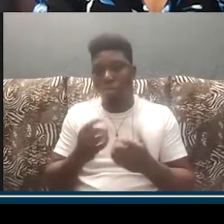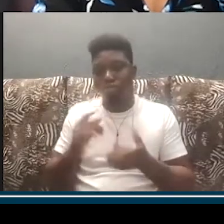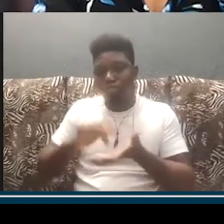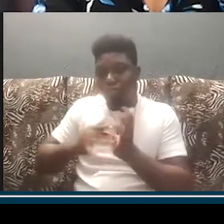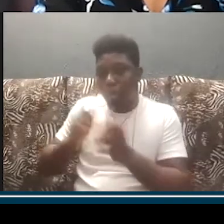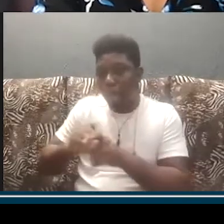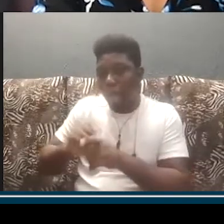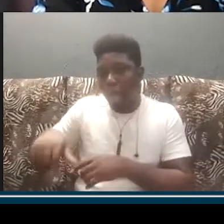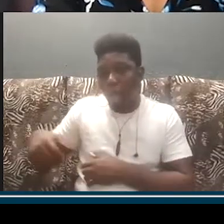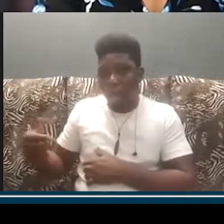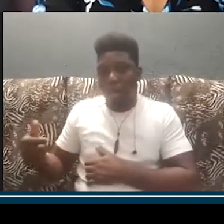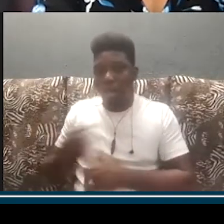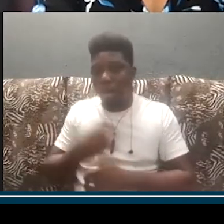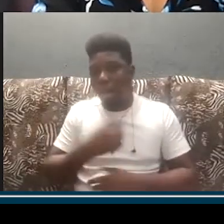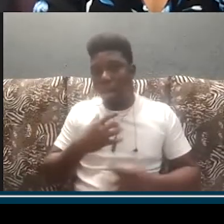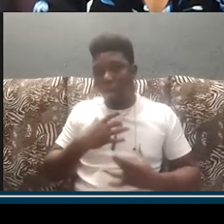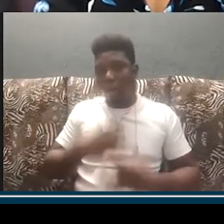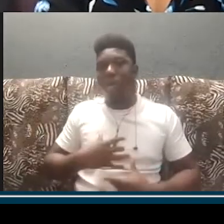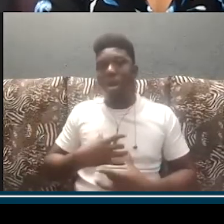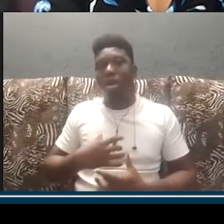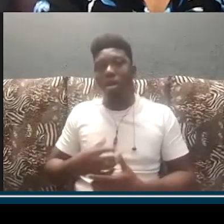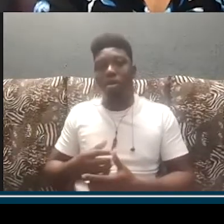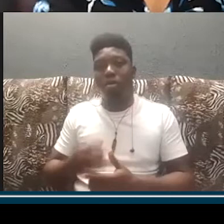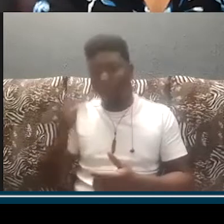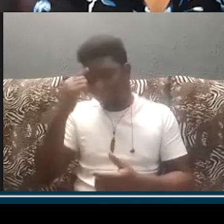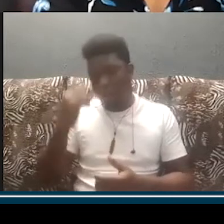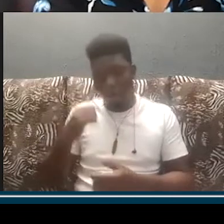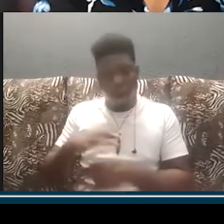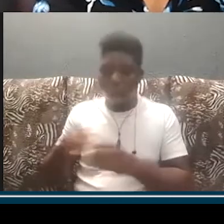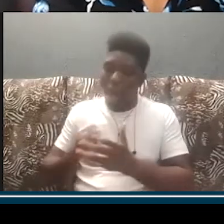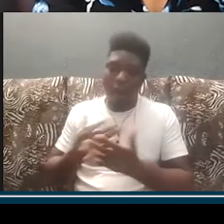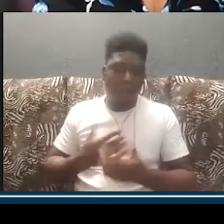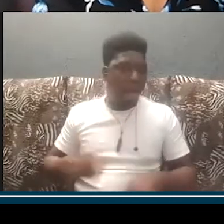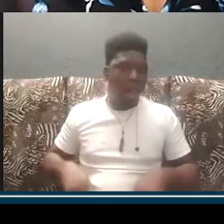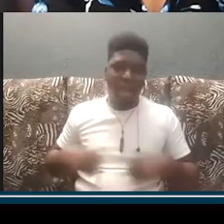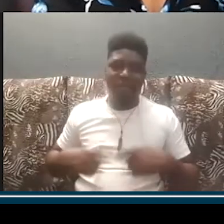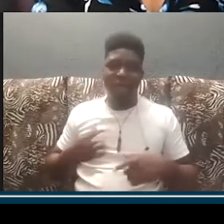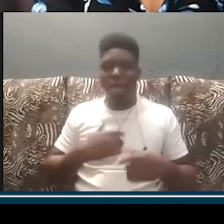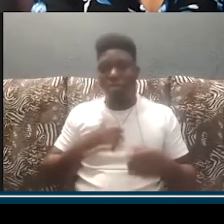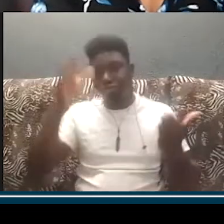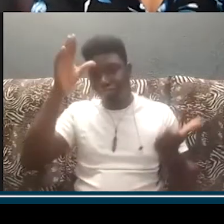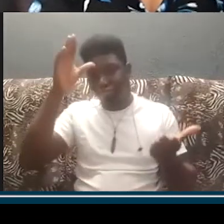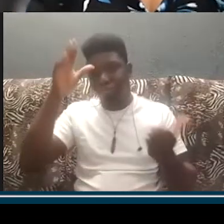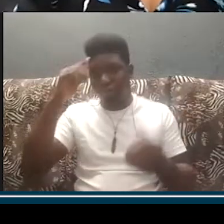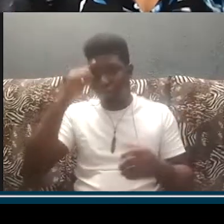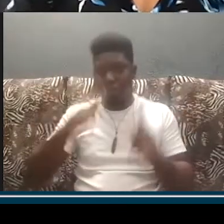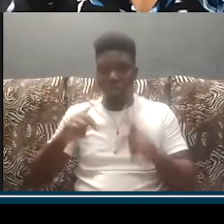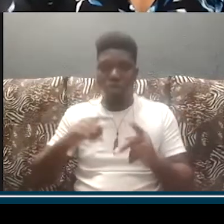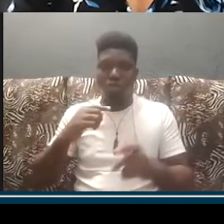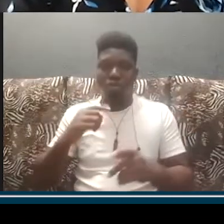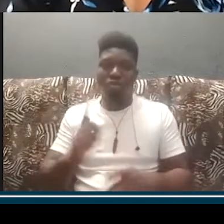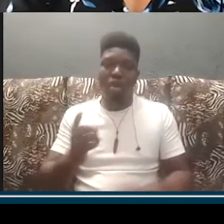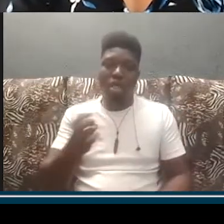wish for my whole life there had been an expectation to meet people where they are in